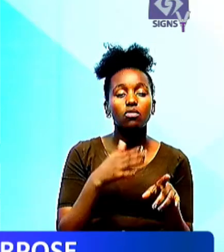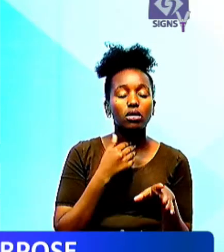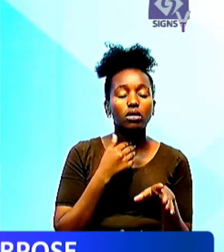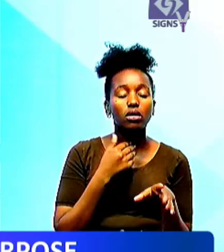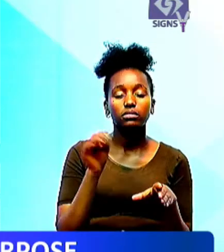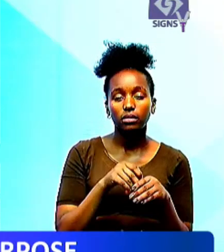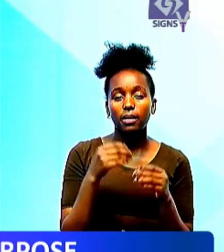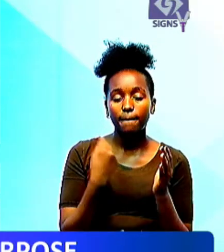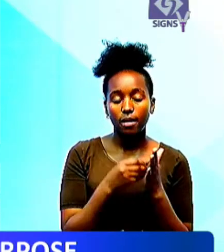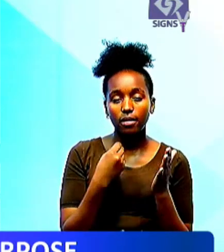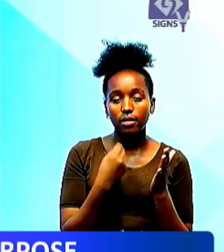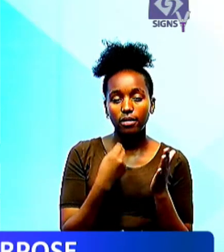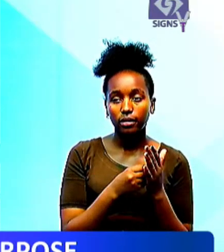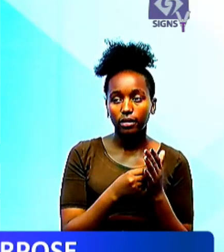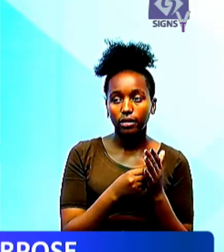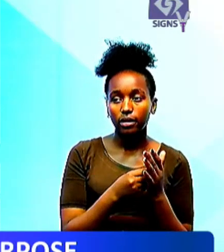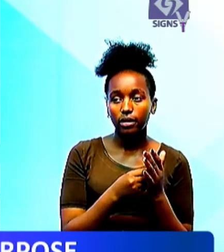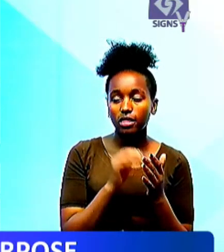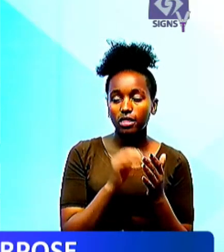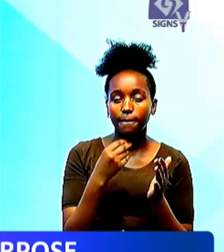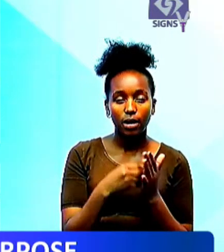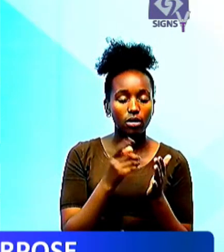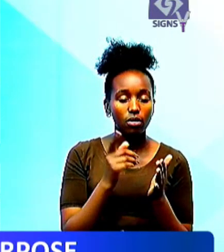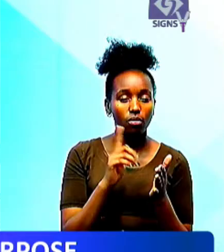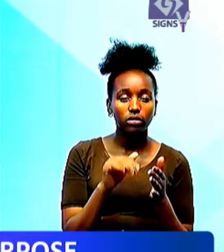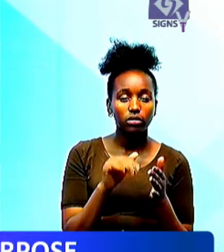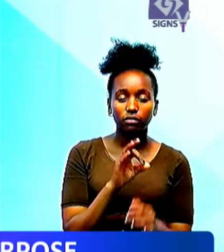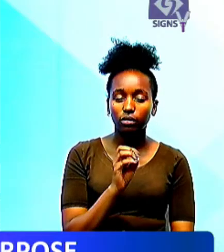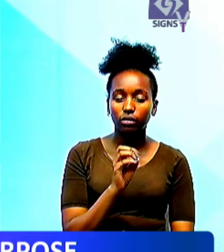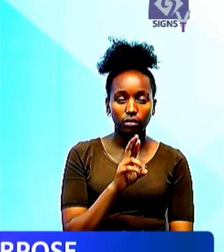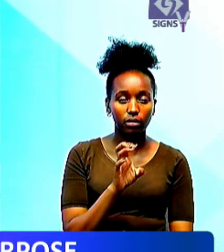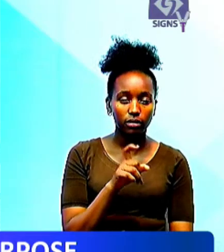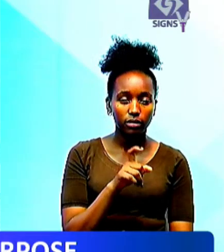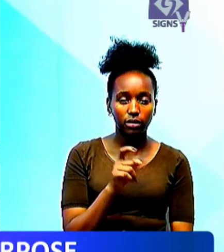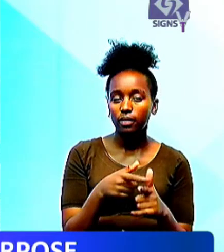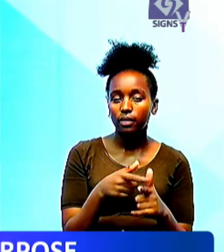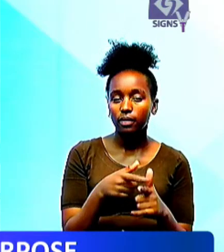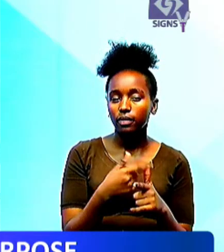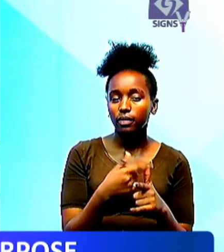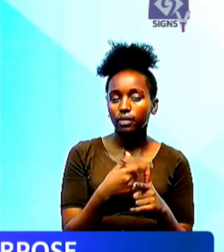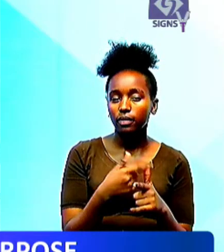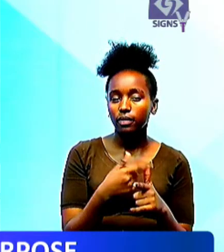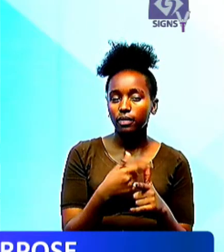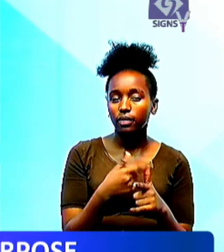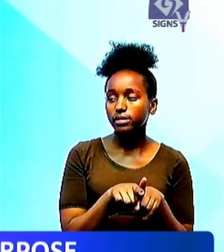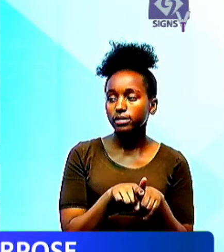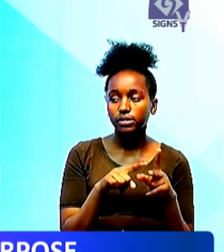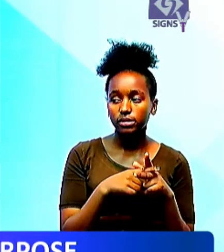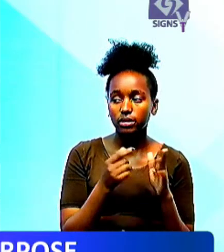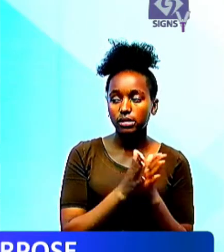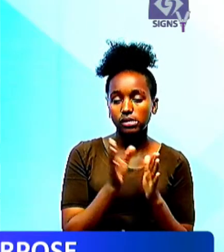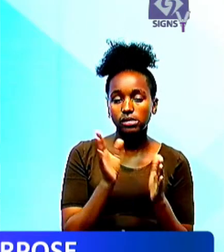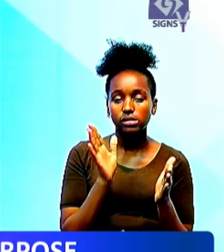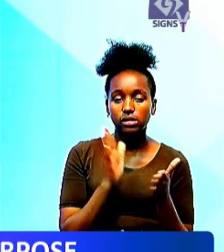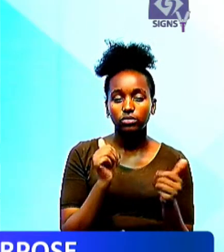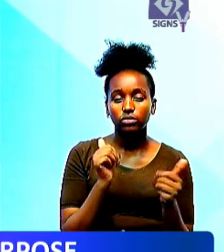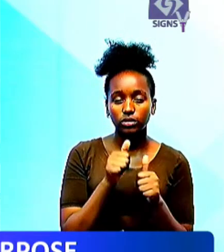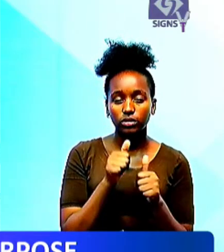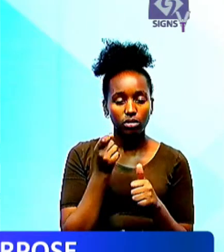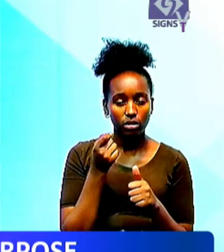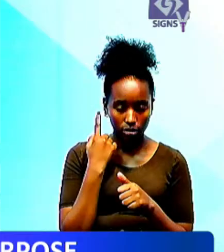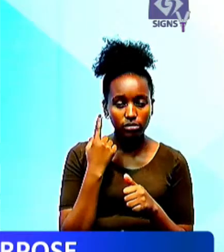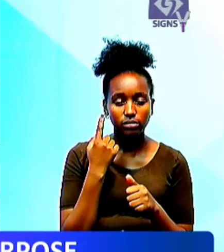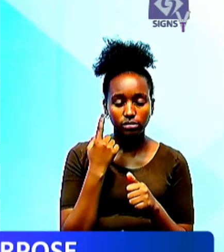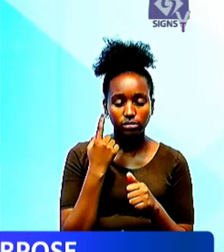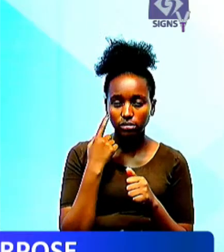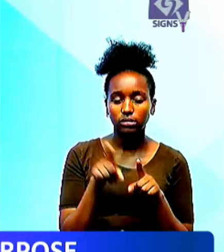Forex, I'll tell you, you need to slow down. Start in something you understand. Start in something that preserves your capital.